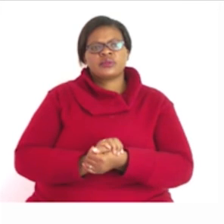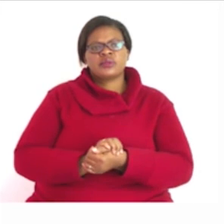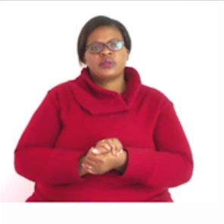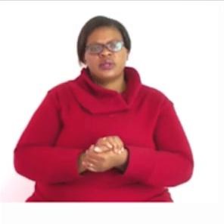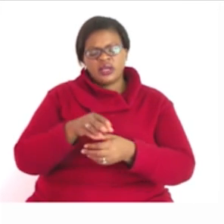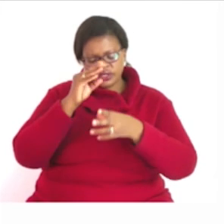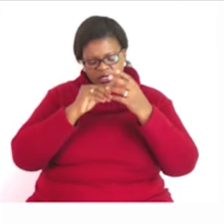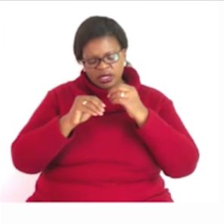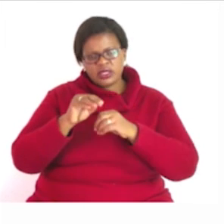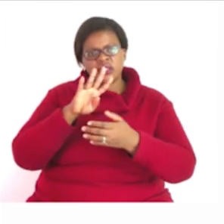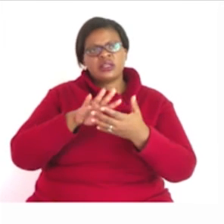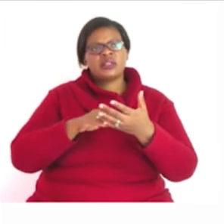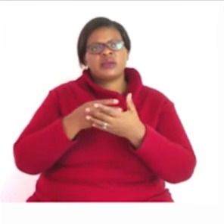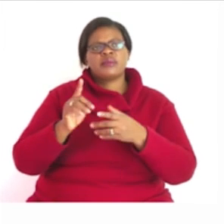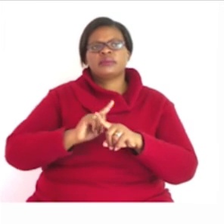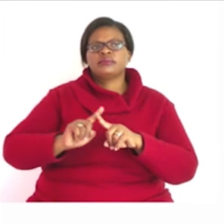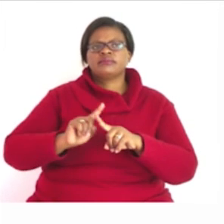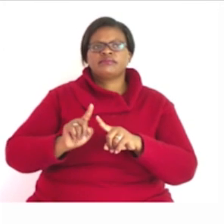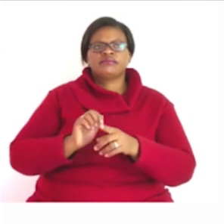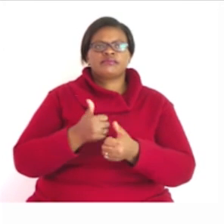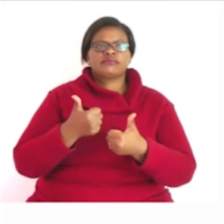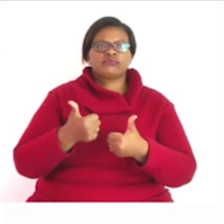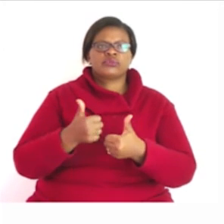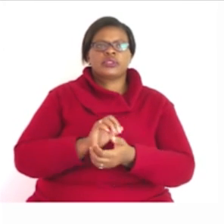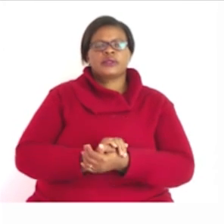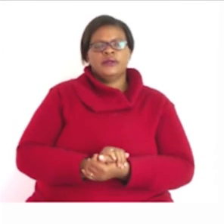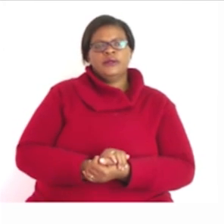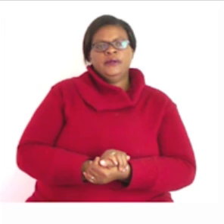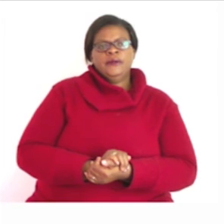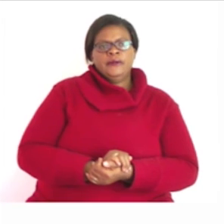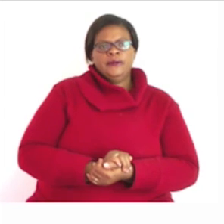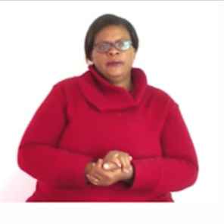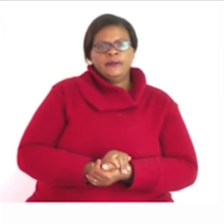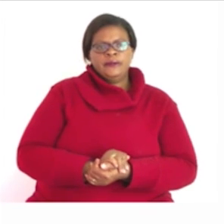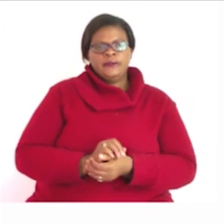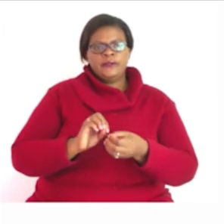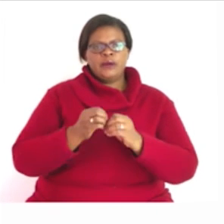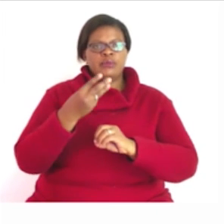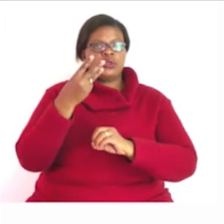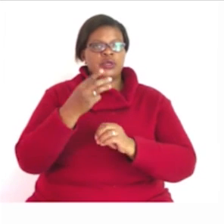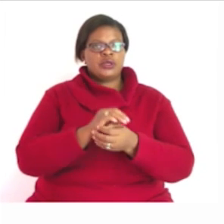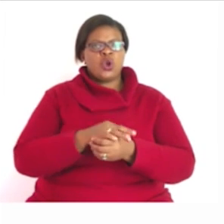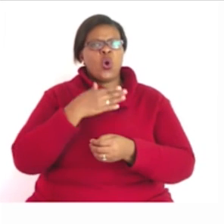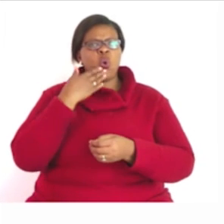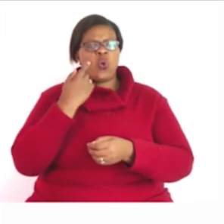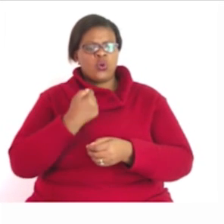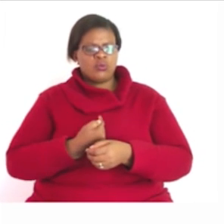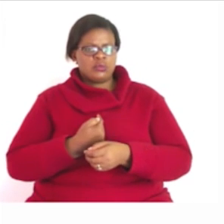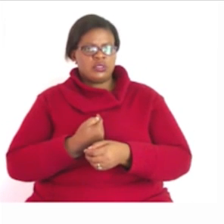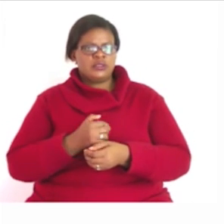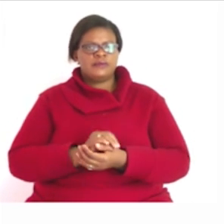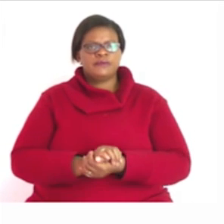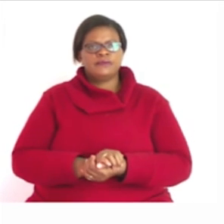study the table thoroughly. Okay? Now, number 3 is who am I?